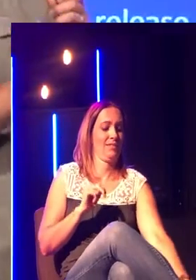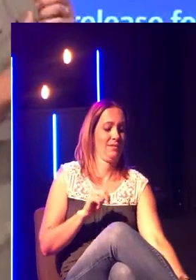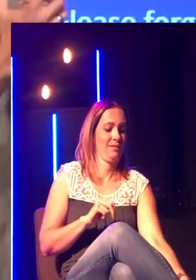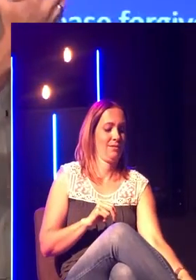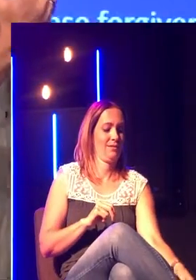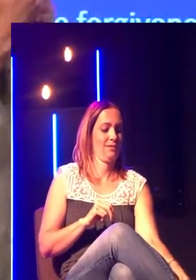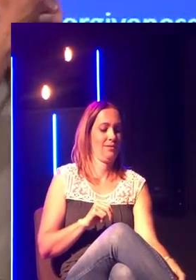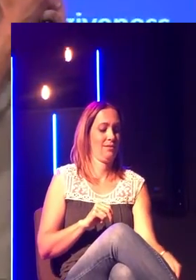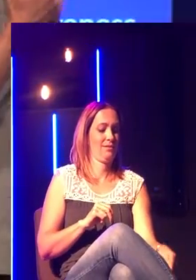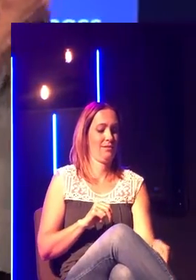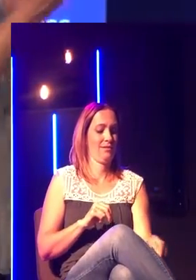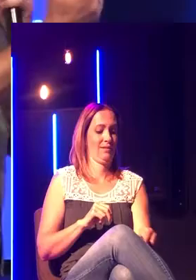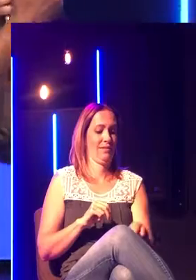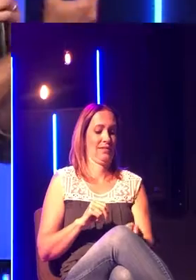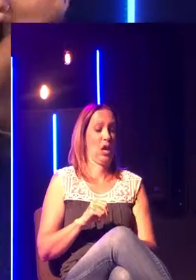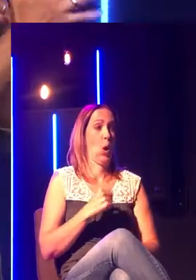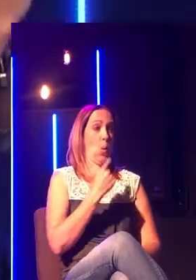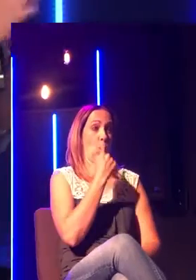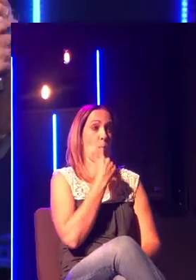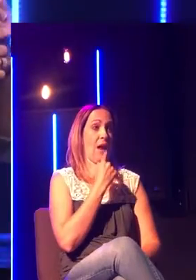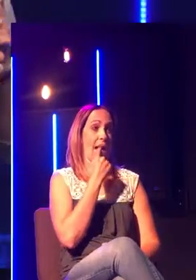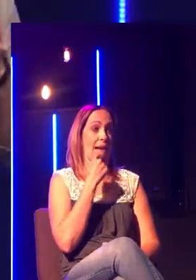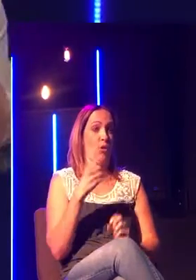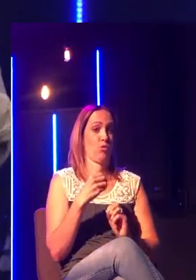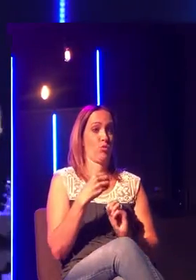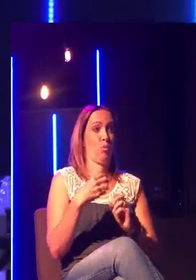onto my quad, the veins were like red and swelling.